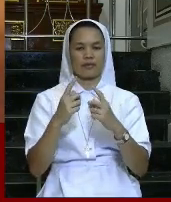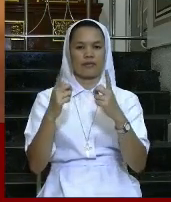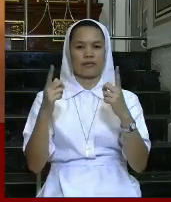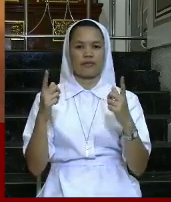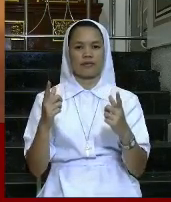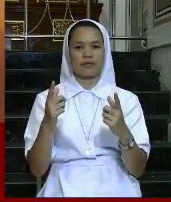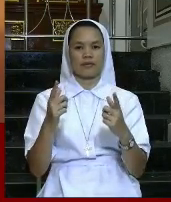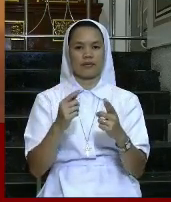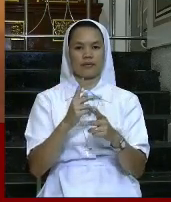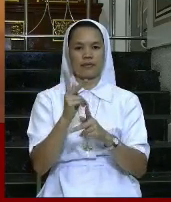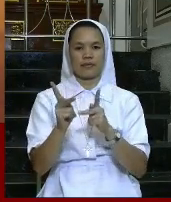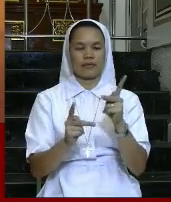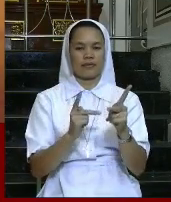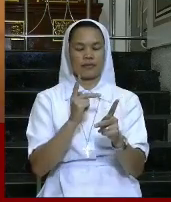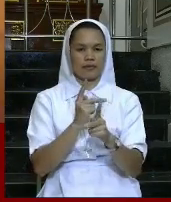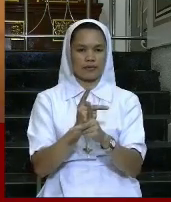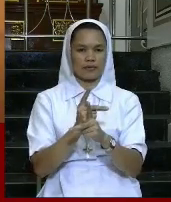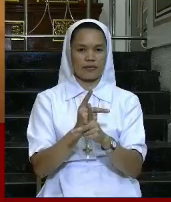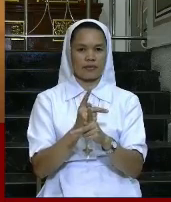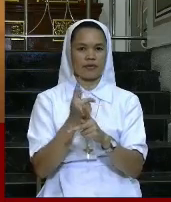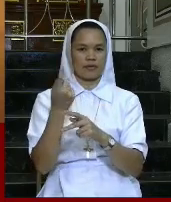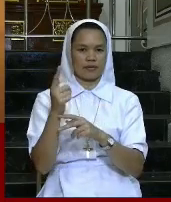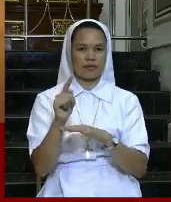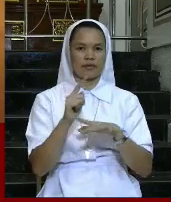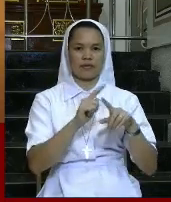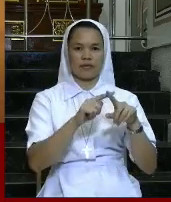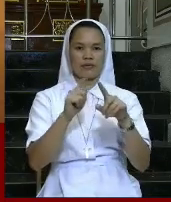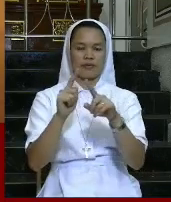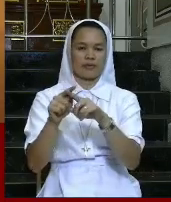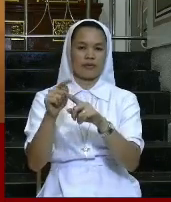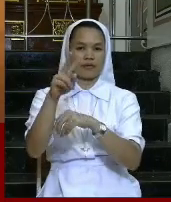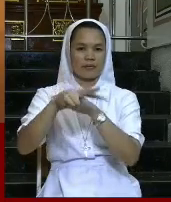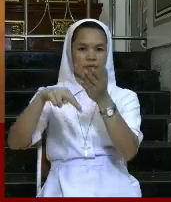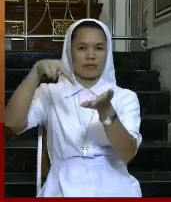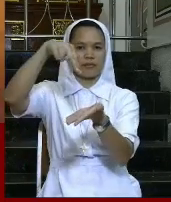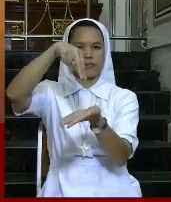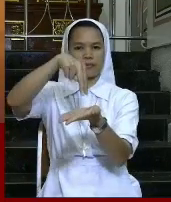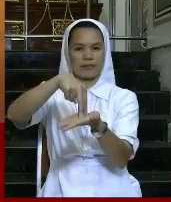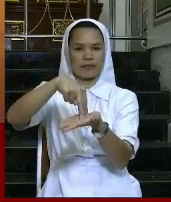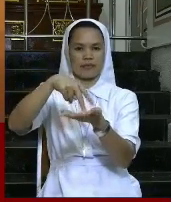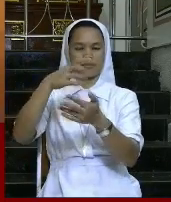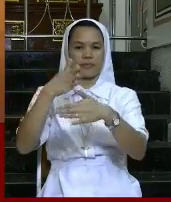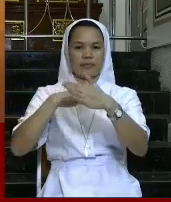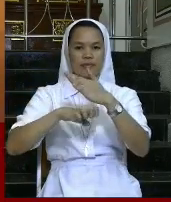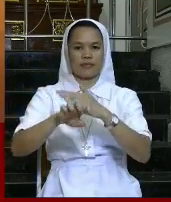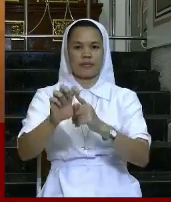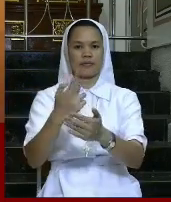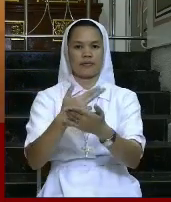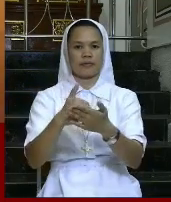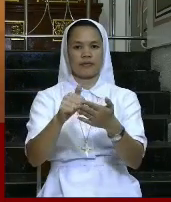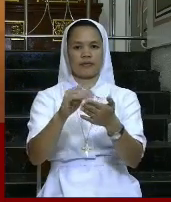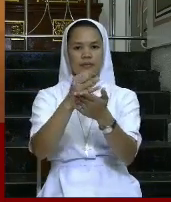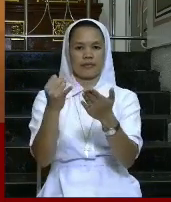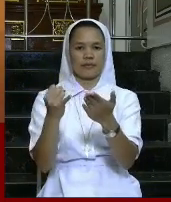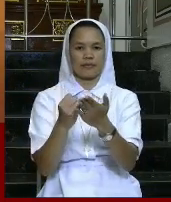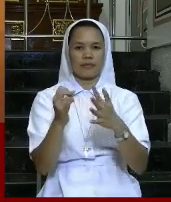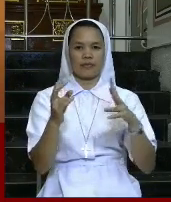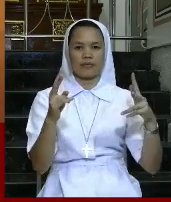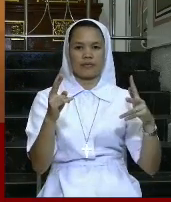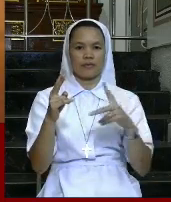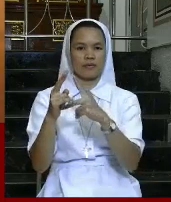And coming forth from their tombs after his resurrection, they entered the holy city and appeared to